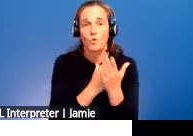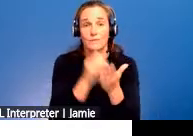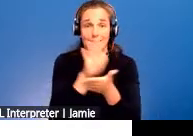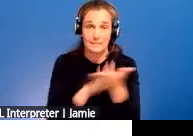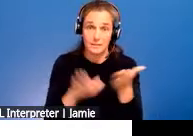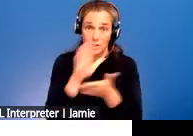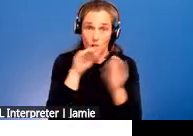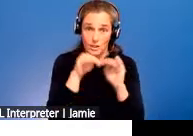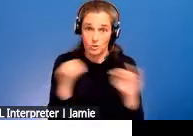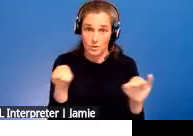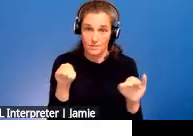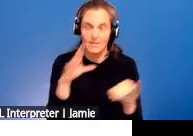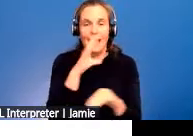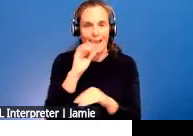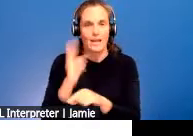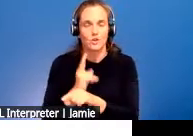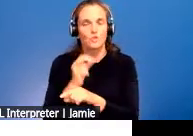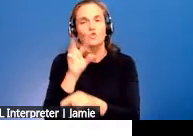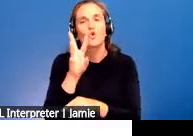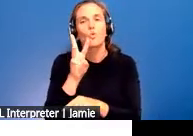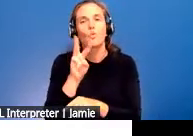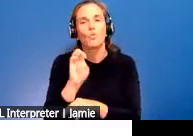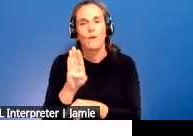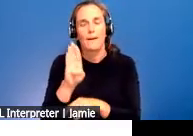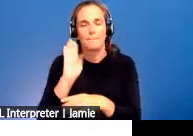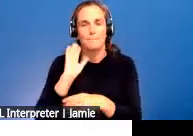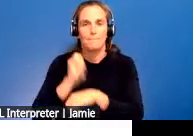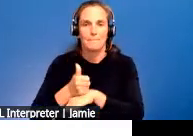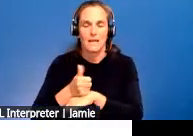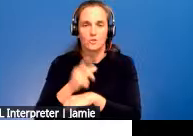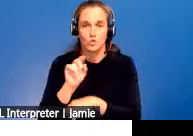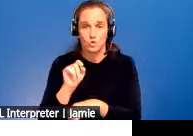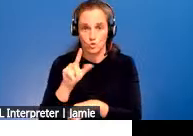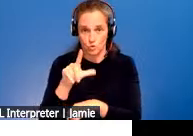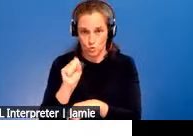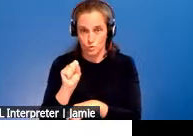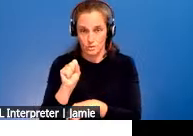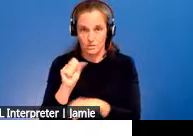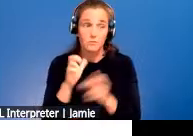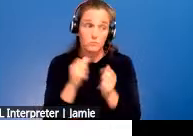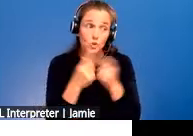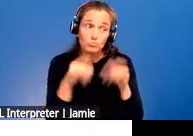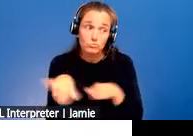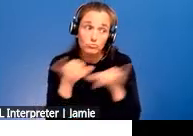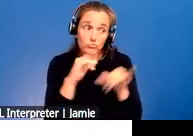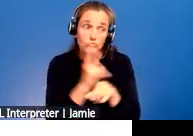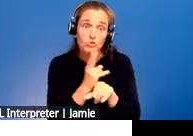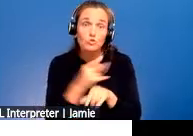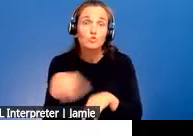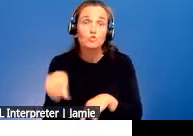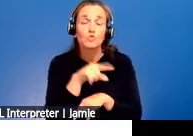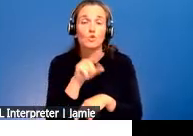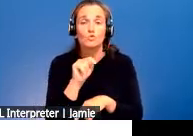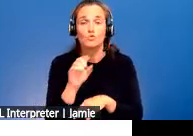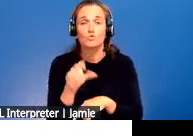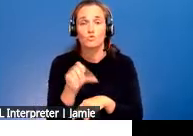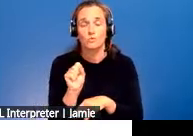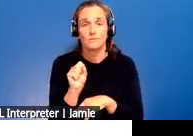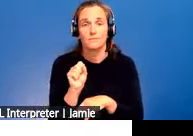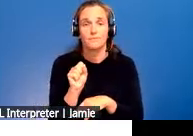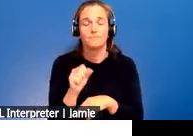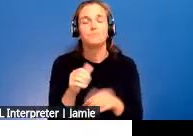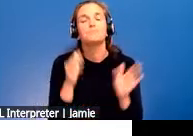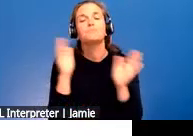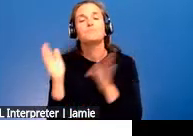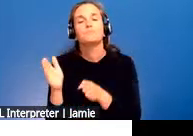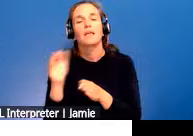used web-based tools in those courses. So it's quite common to be required to use those tools. 59% of them said